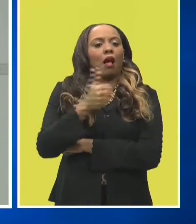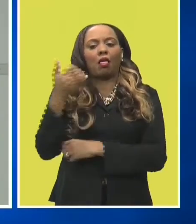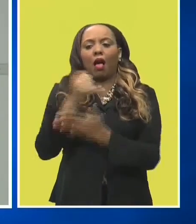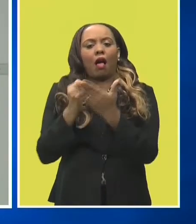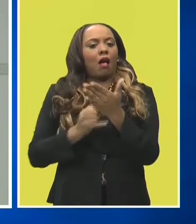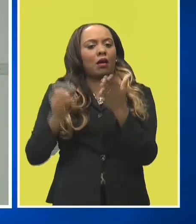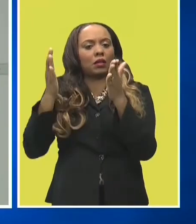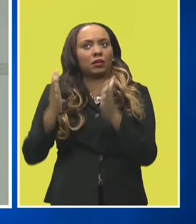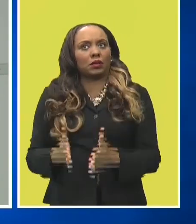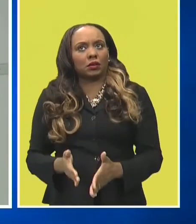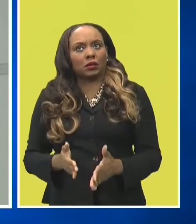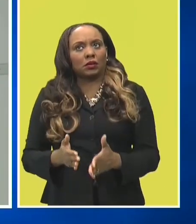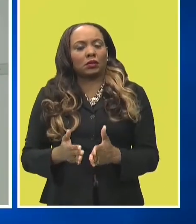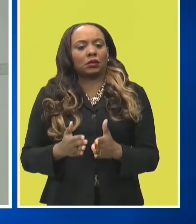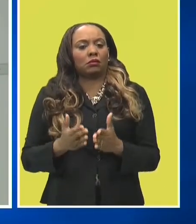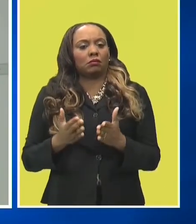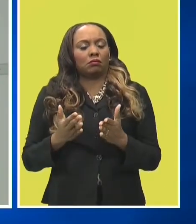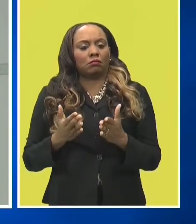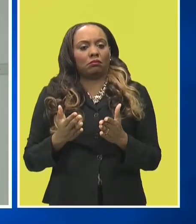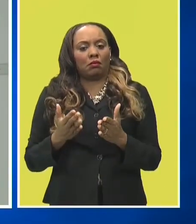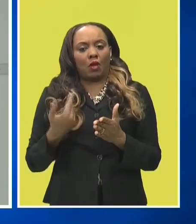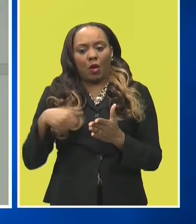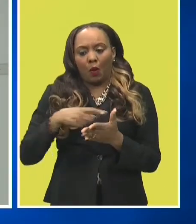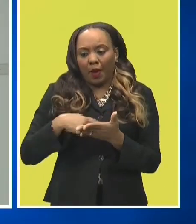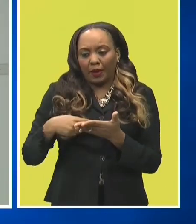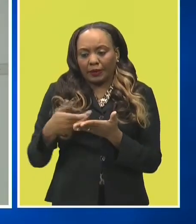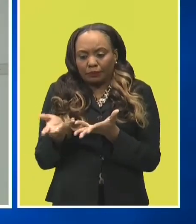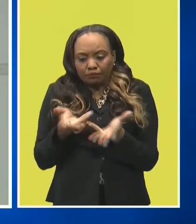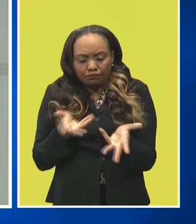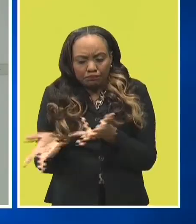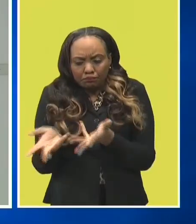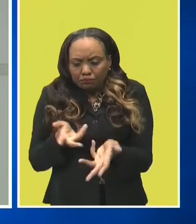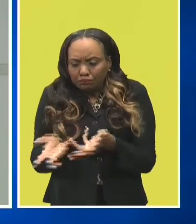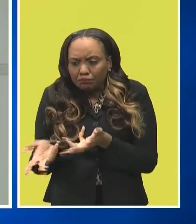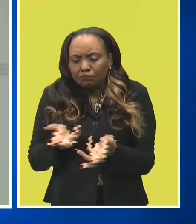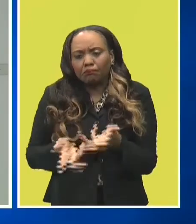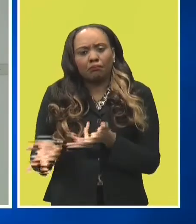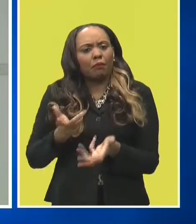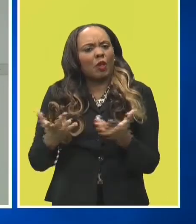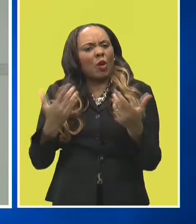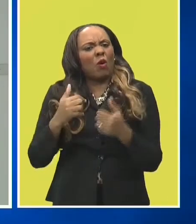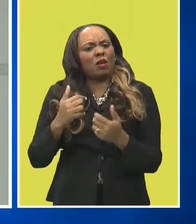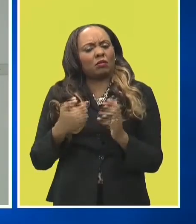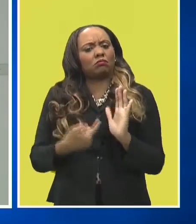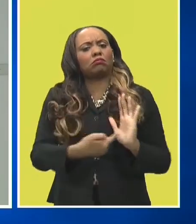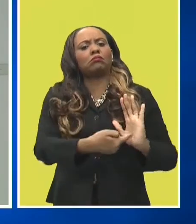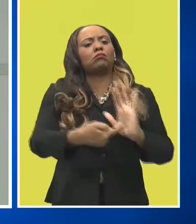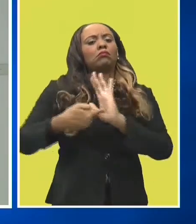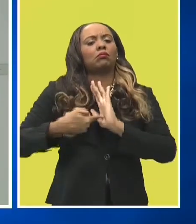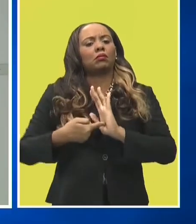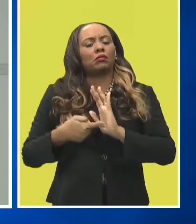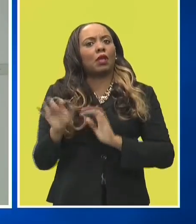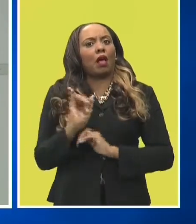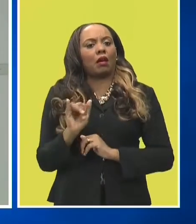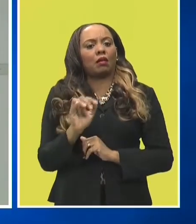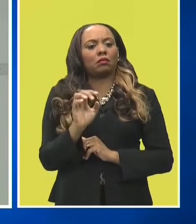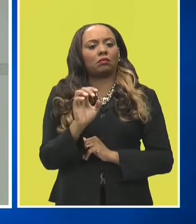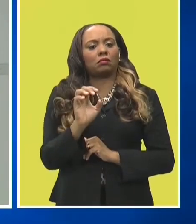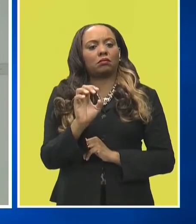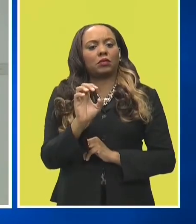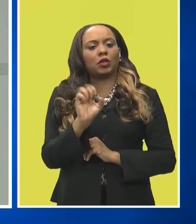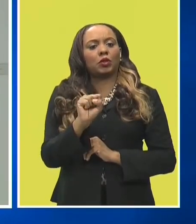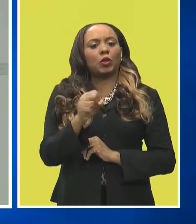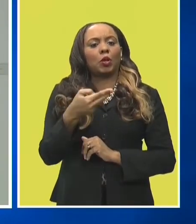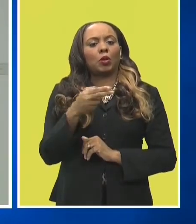artists, and we talked about doing a show for a reason, just not a